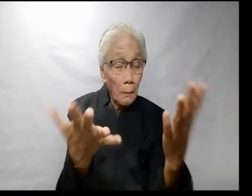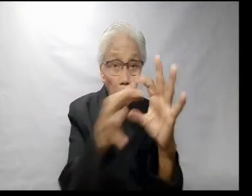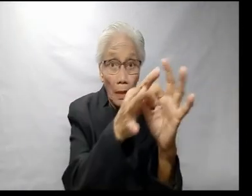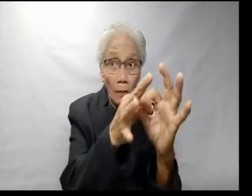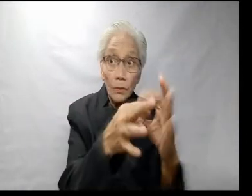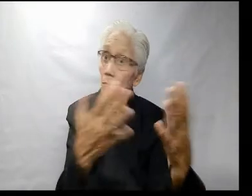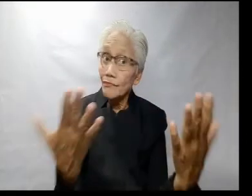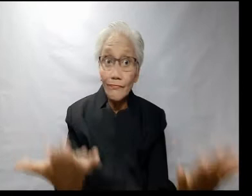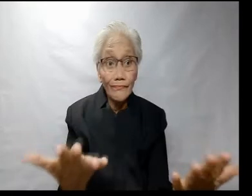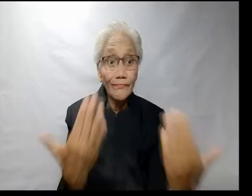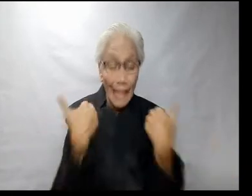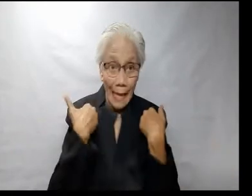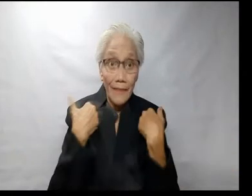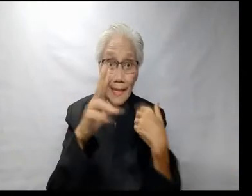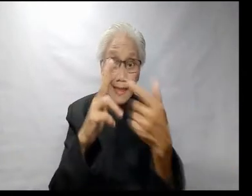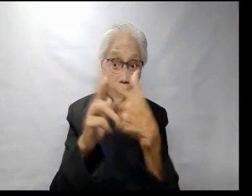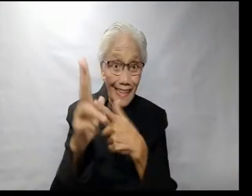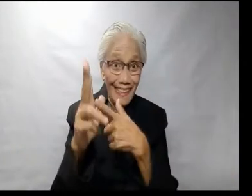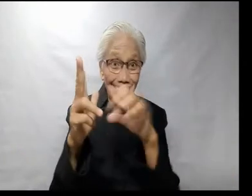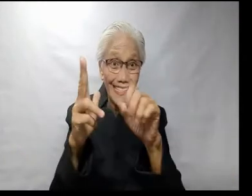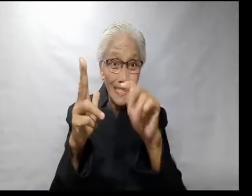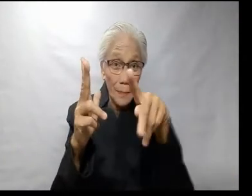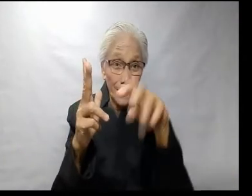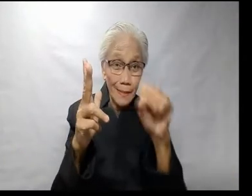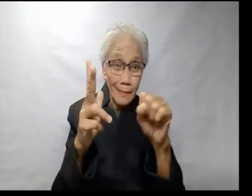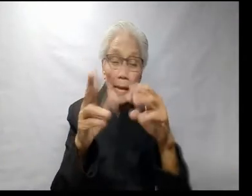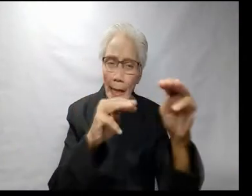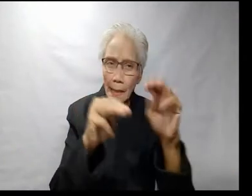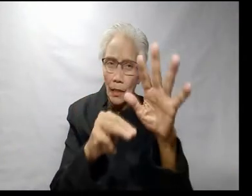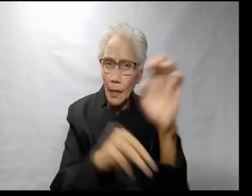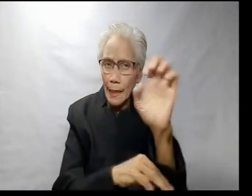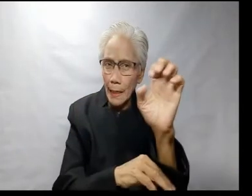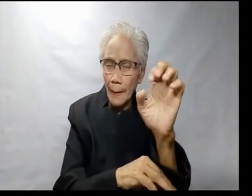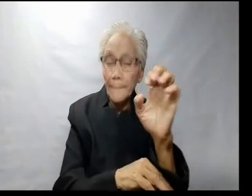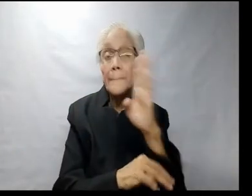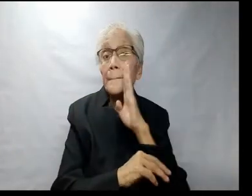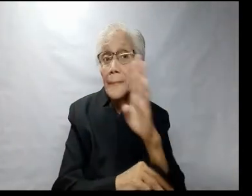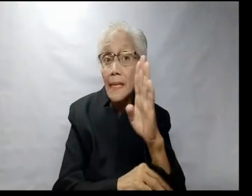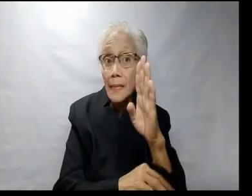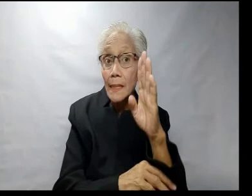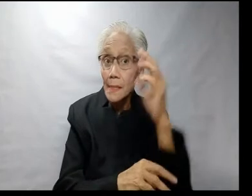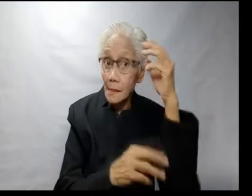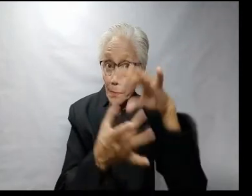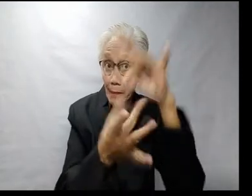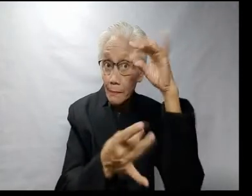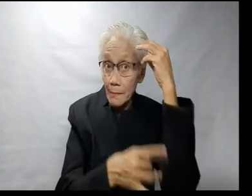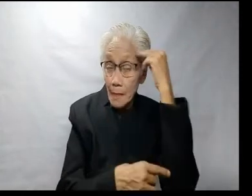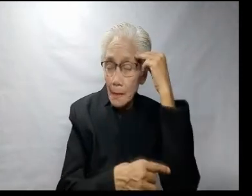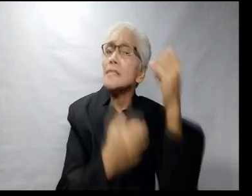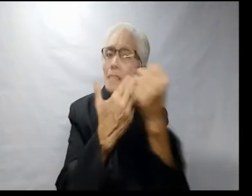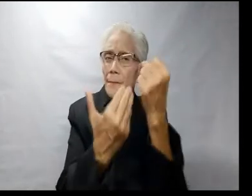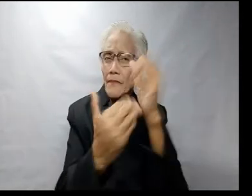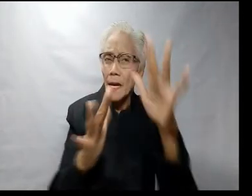whom will they belong?" So, here are the three steps to managing your e-time. Be